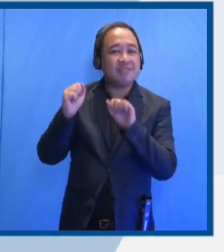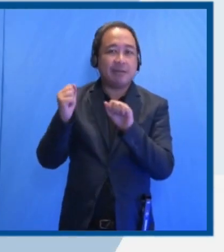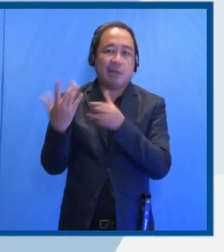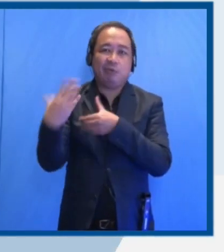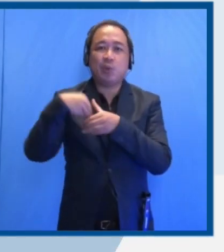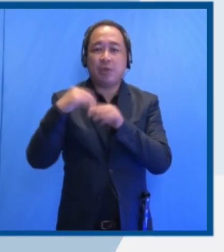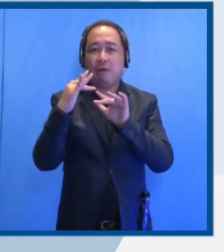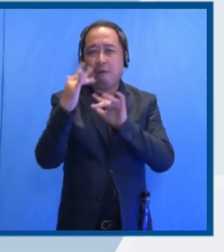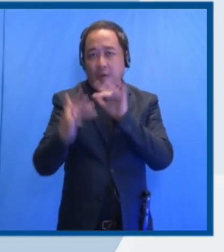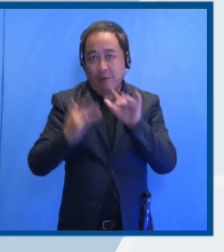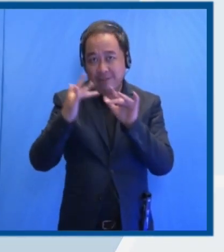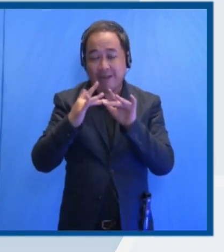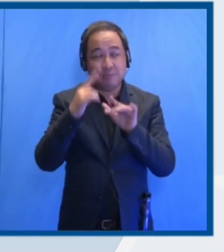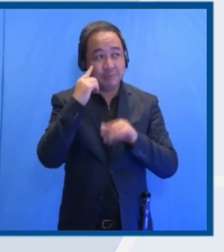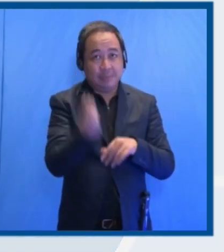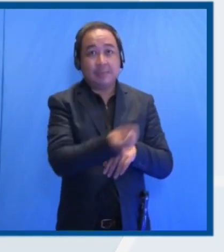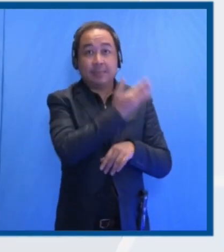featured.